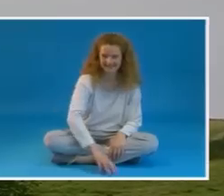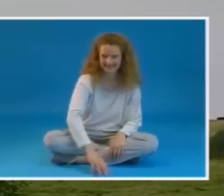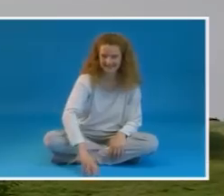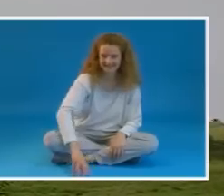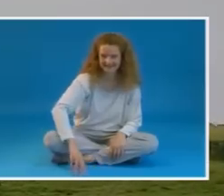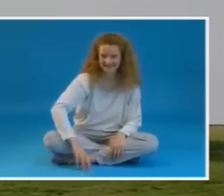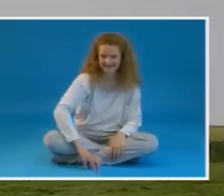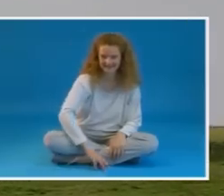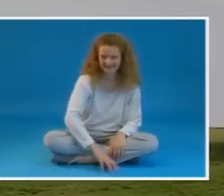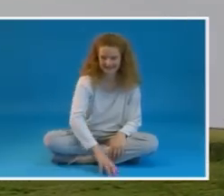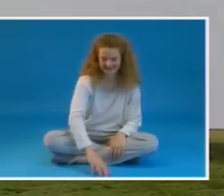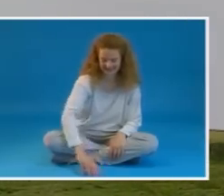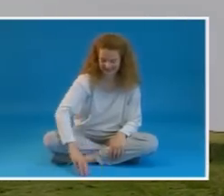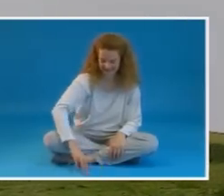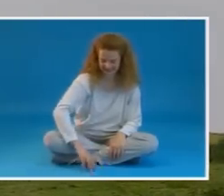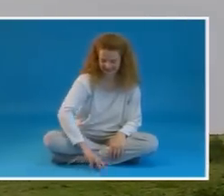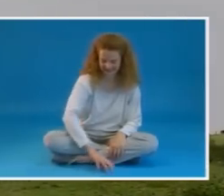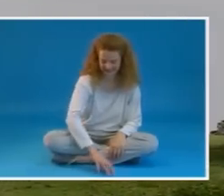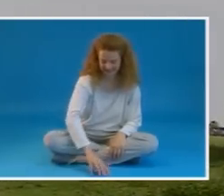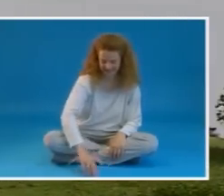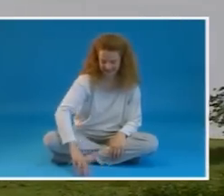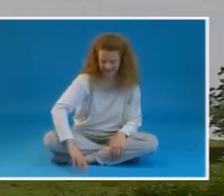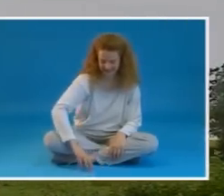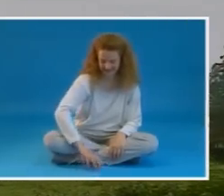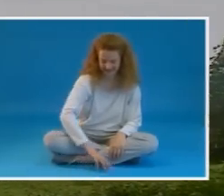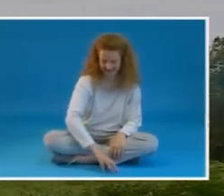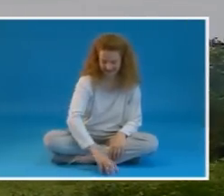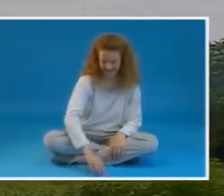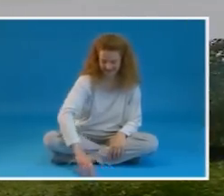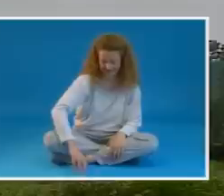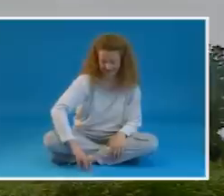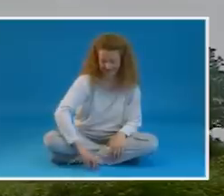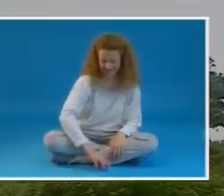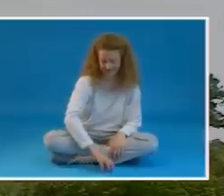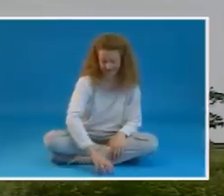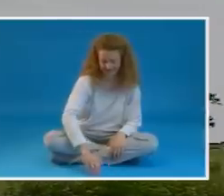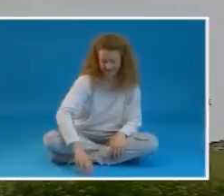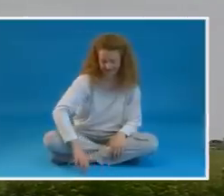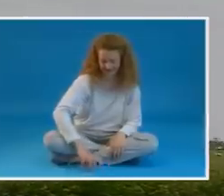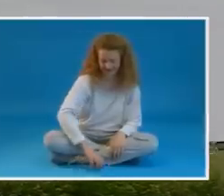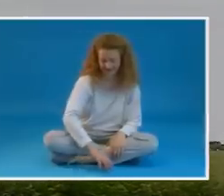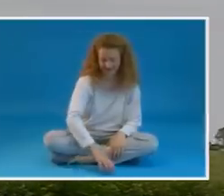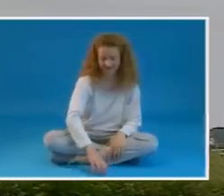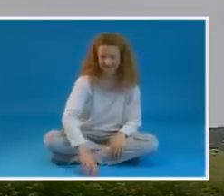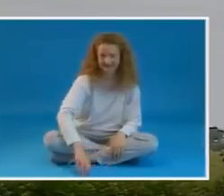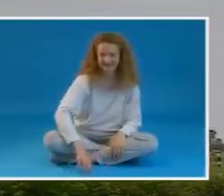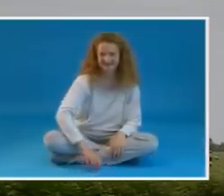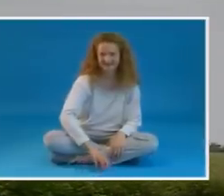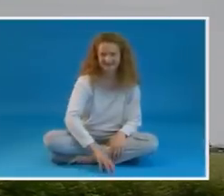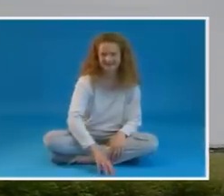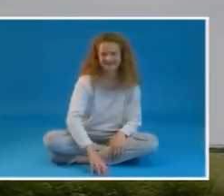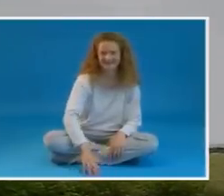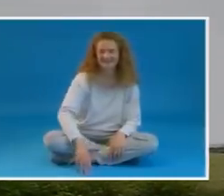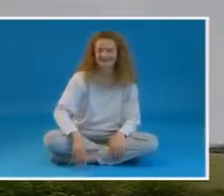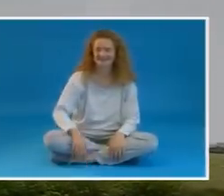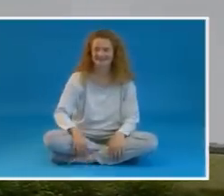floor, on the floor. There's a spider on the floor, tell me, are there any more? There's a spider on the floor, on the floor.